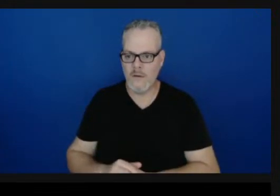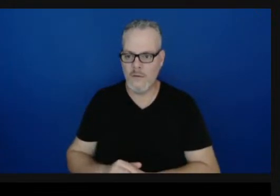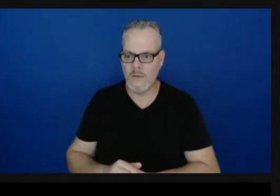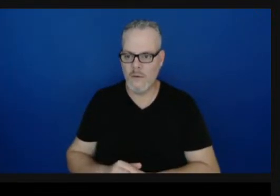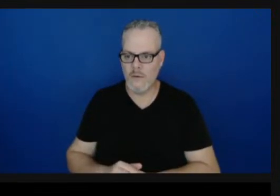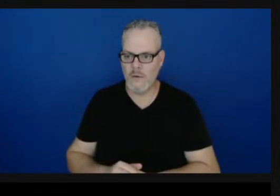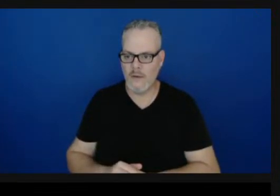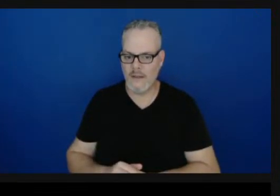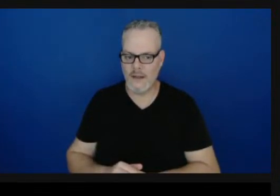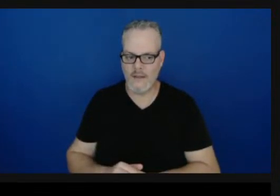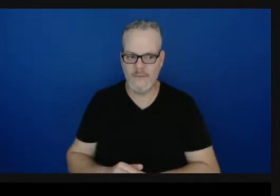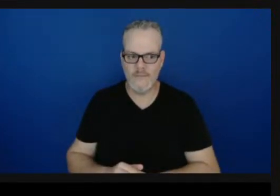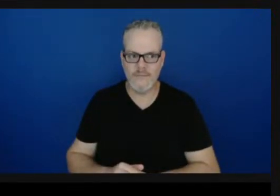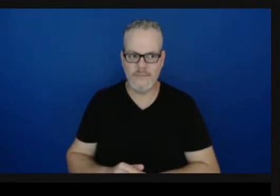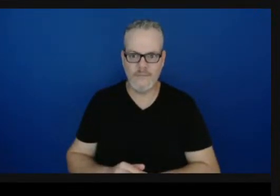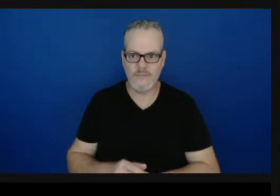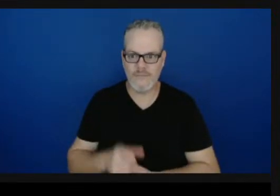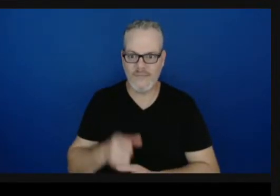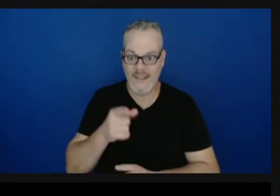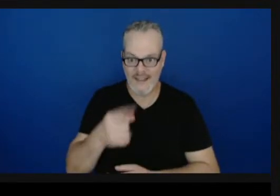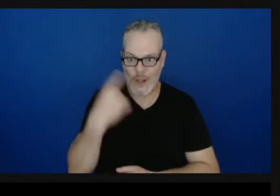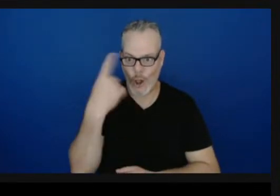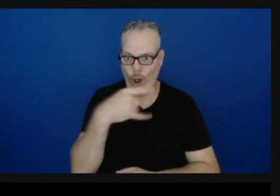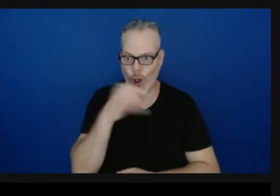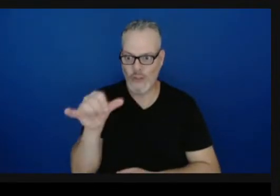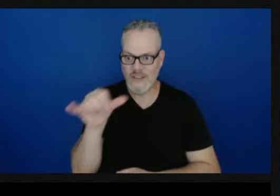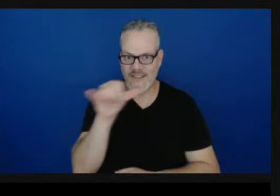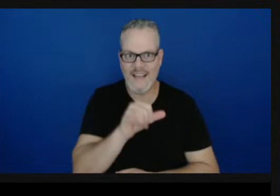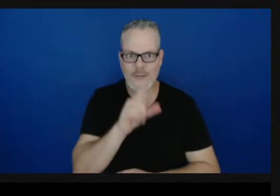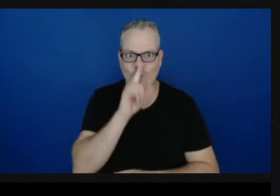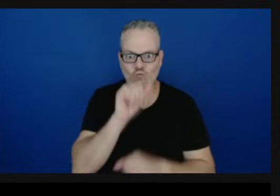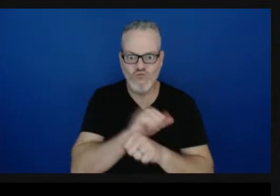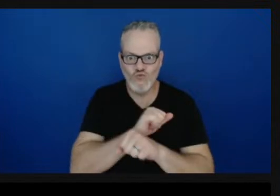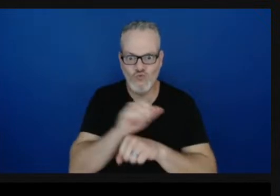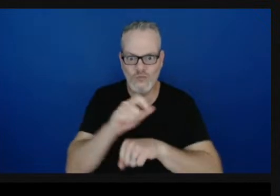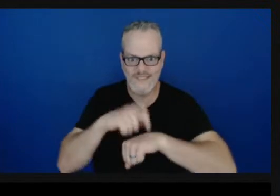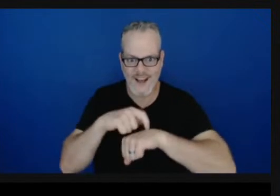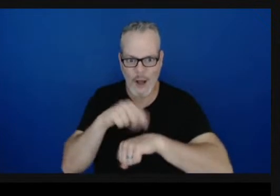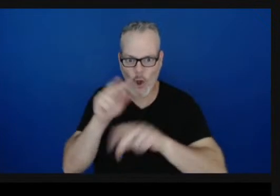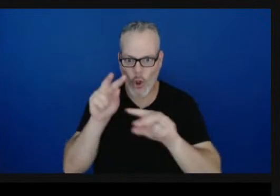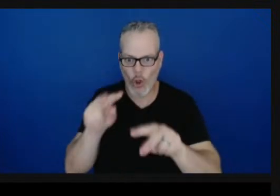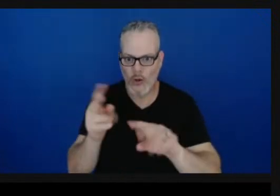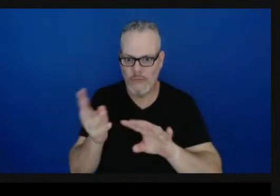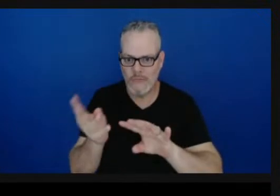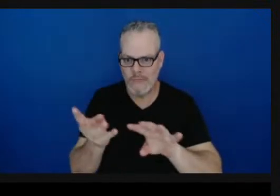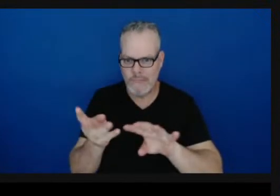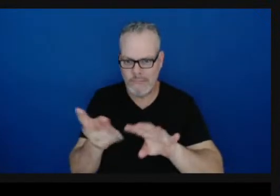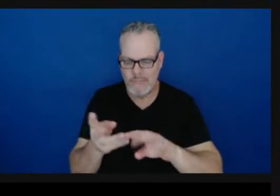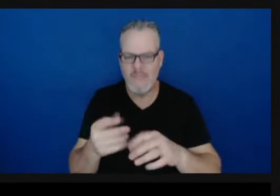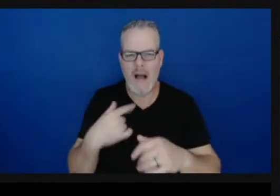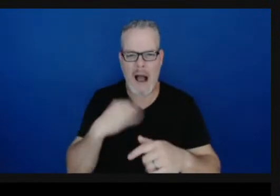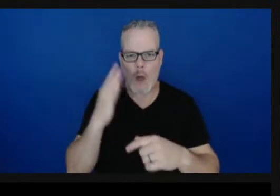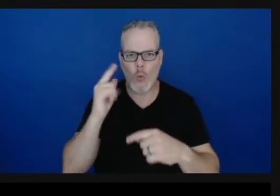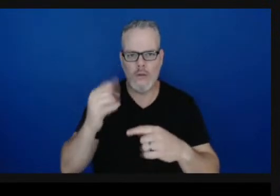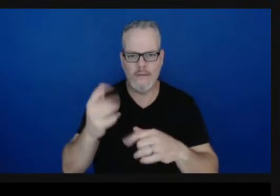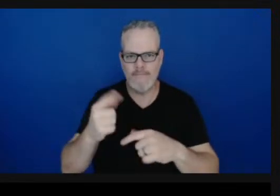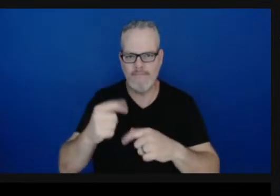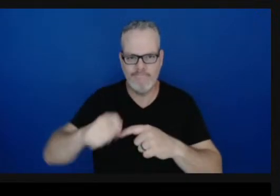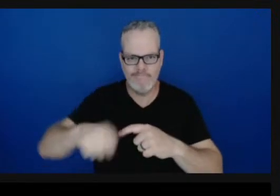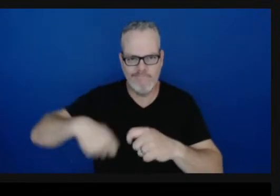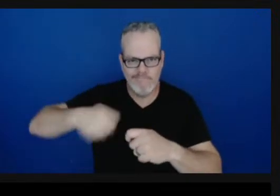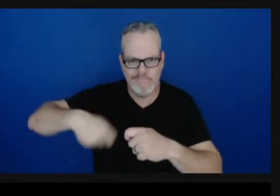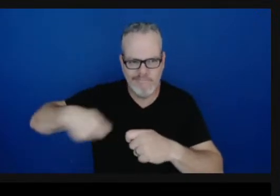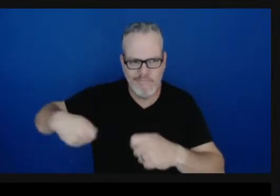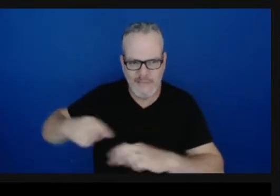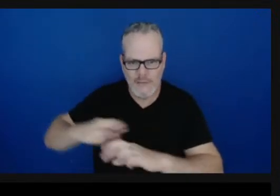and this is what it looks like in real time. So there's a lot of this. So what I'll do is just kind of just speed it up here. You